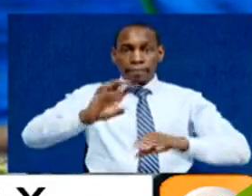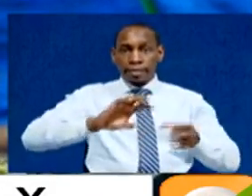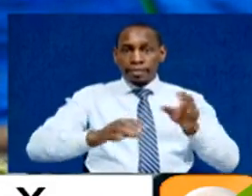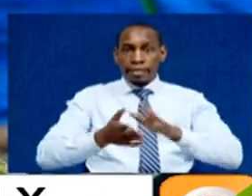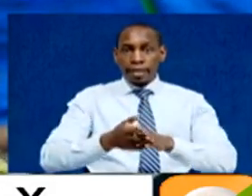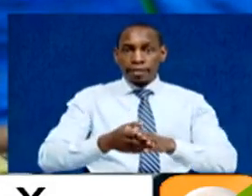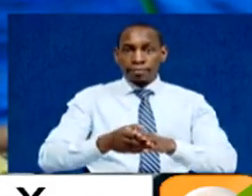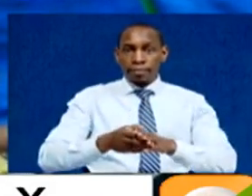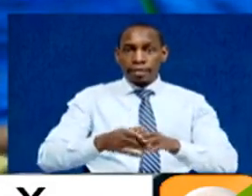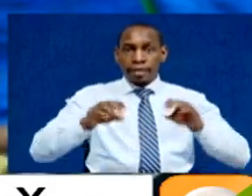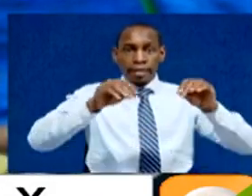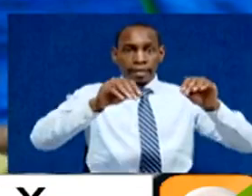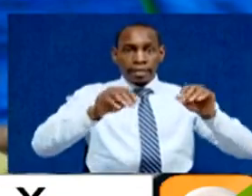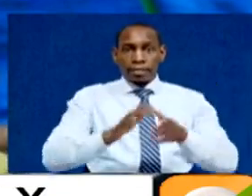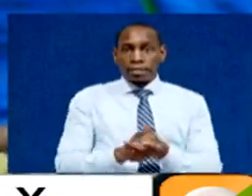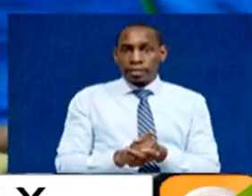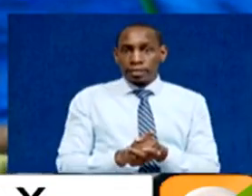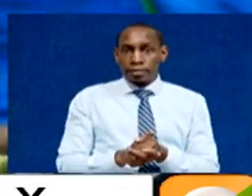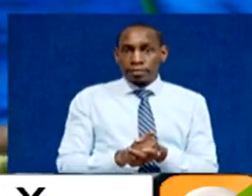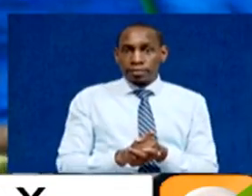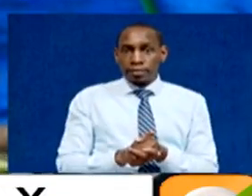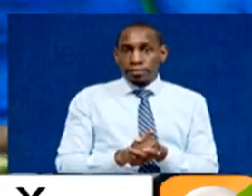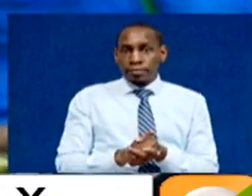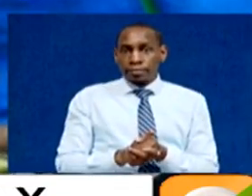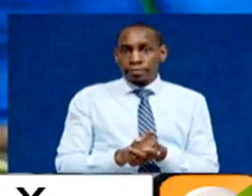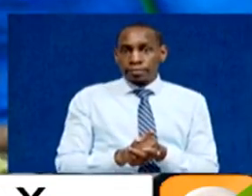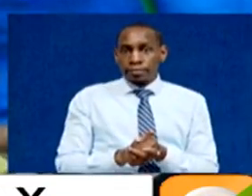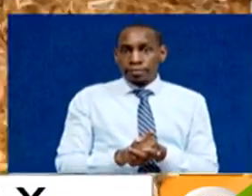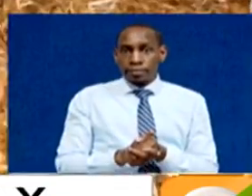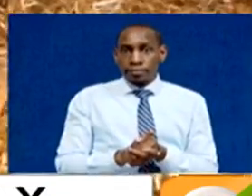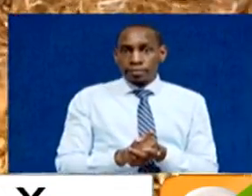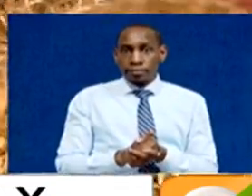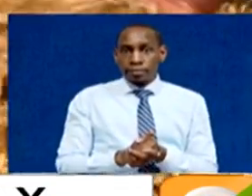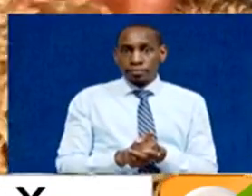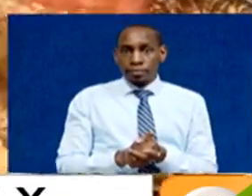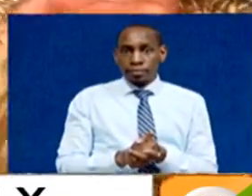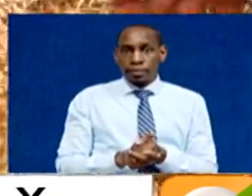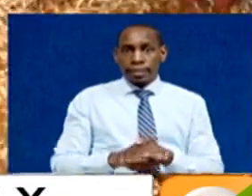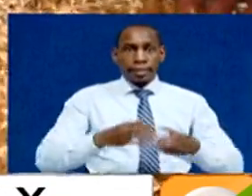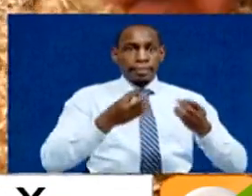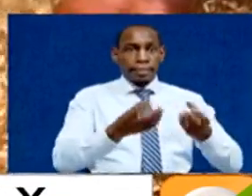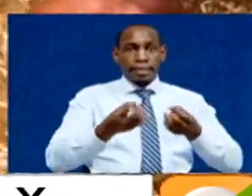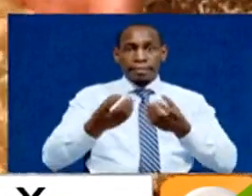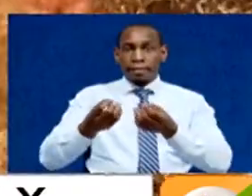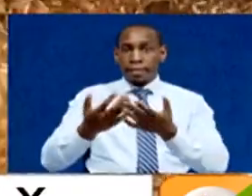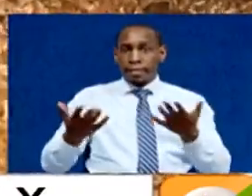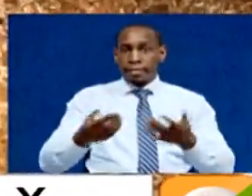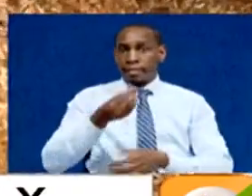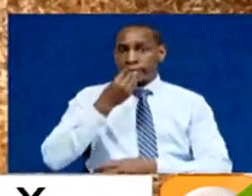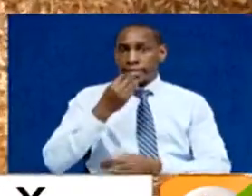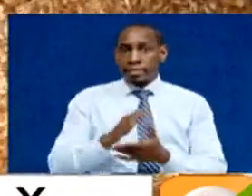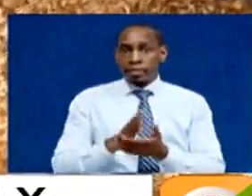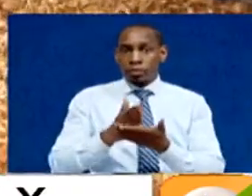of sawdust and a bit of intestines from the slaughterhouse. That's what we are using. Thousands of these larvae eat